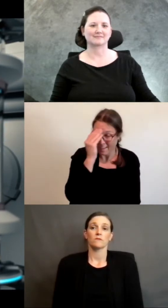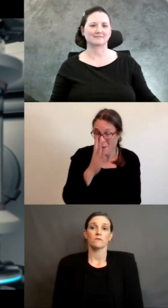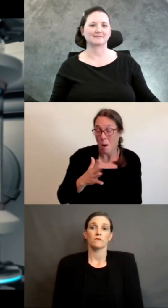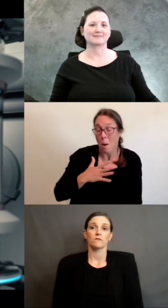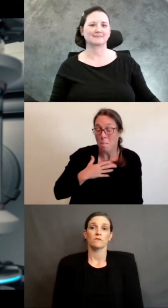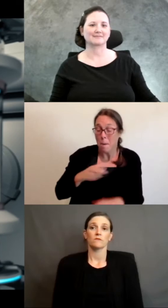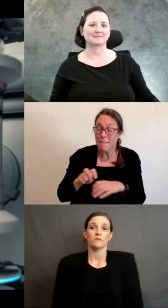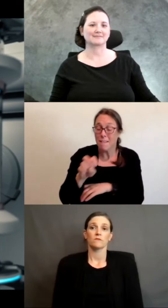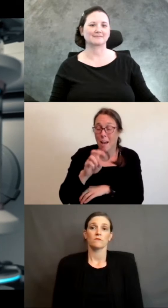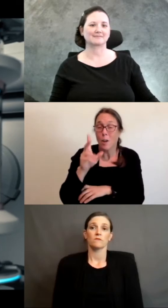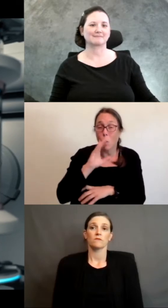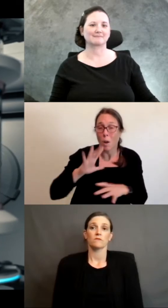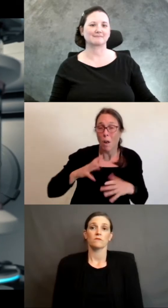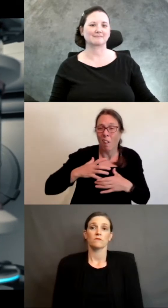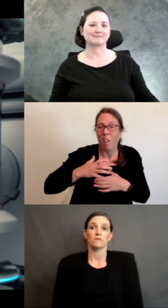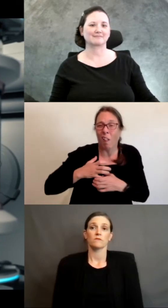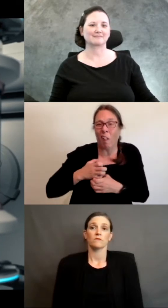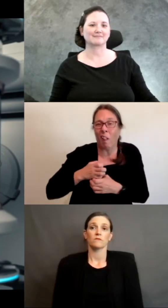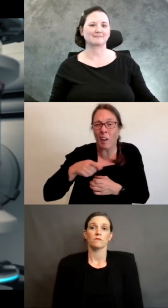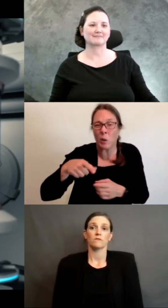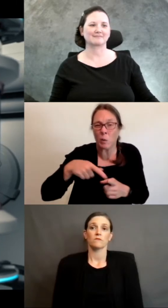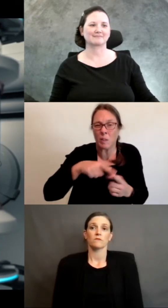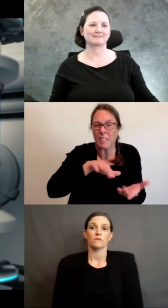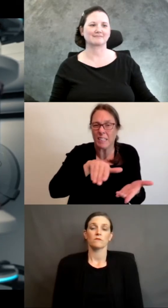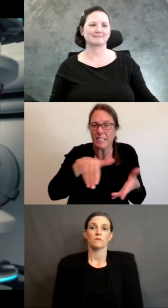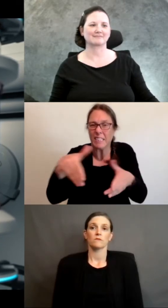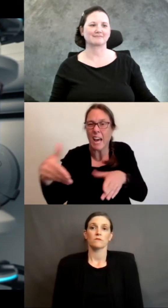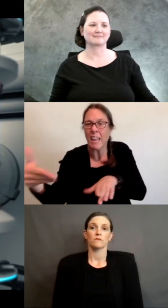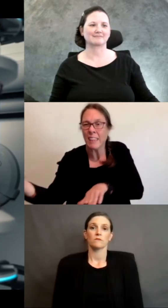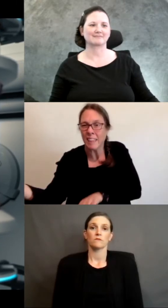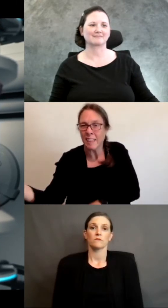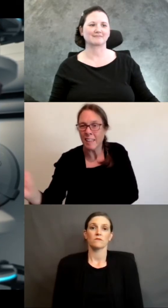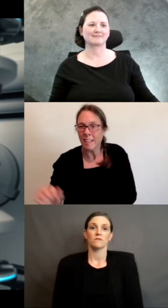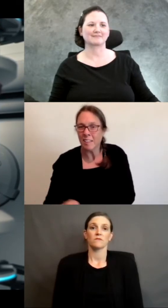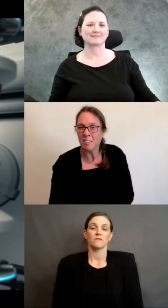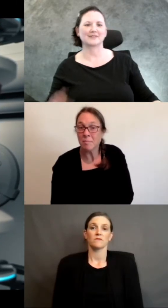you to death. Breathe in. Here we go.